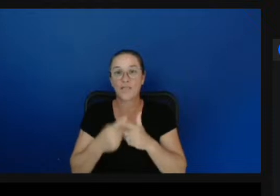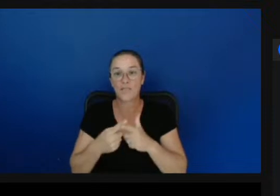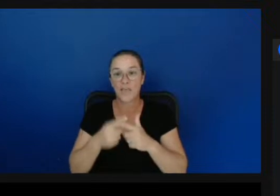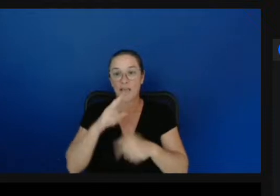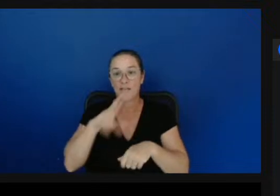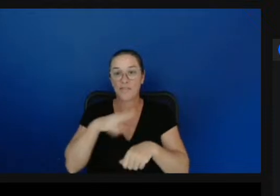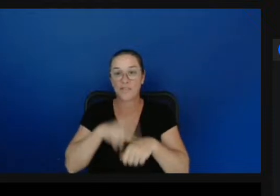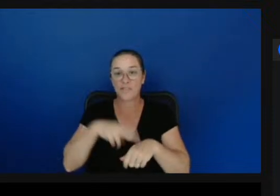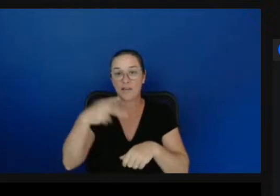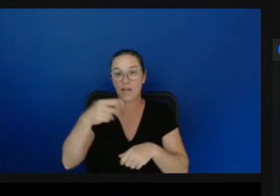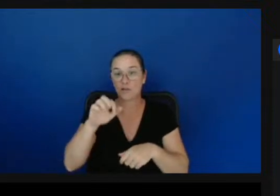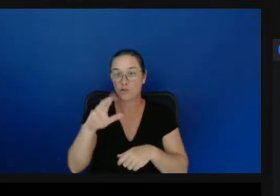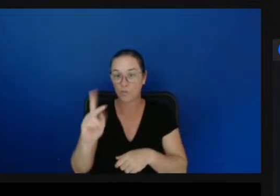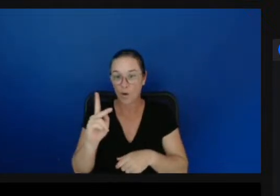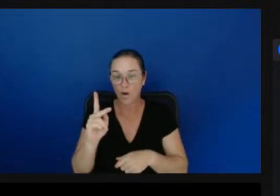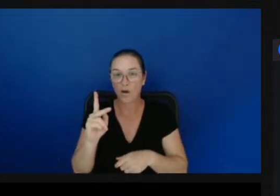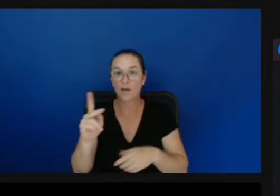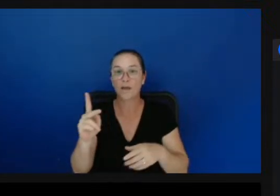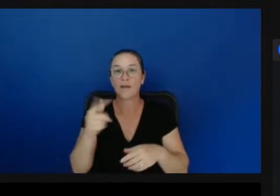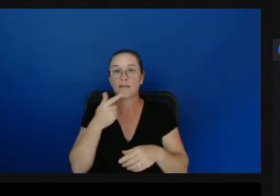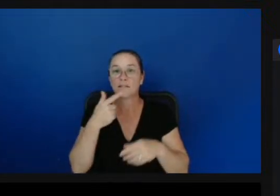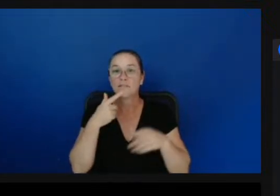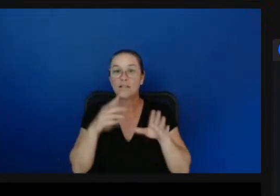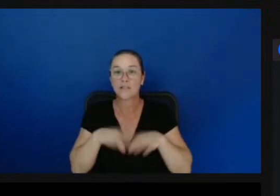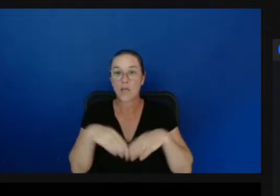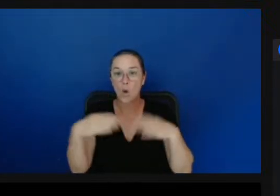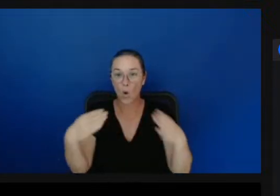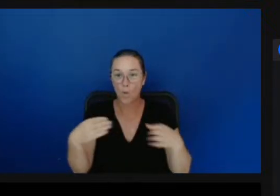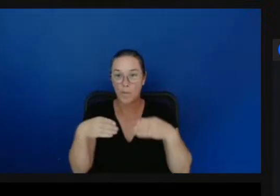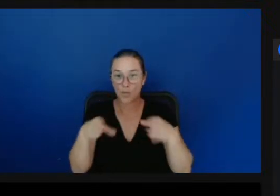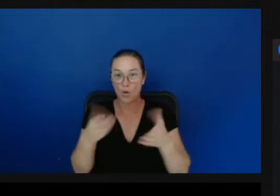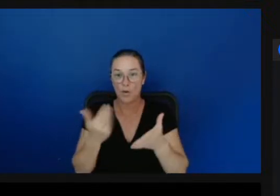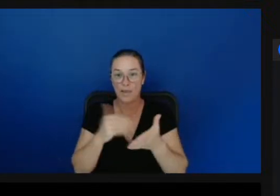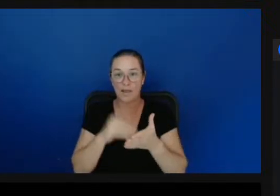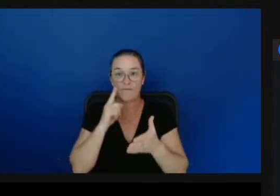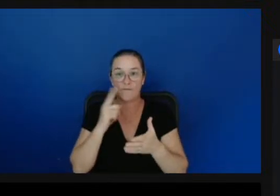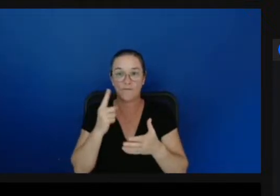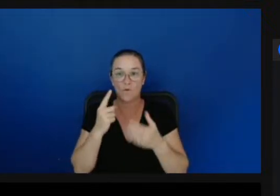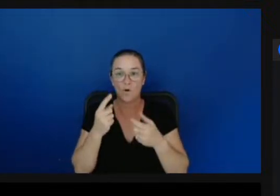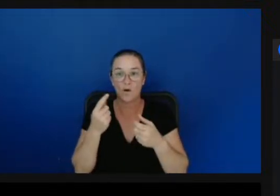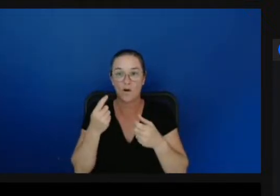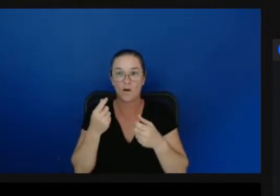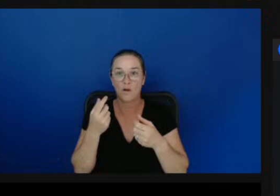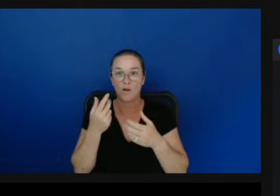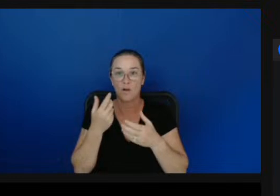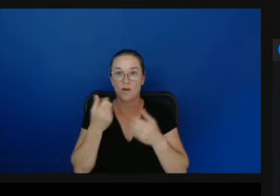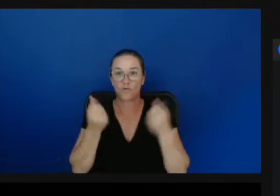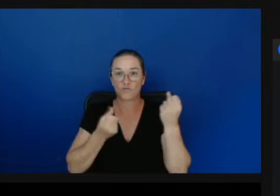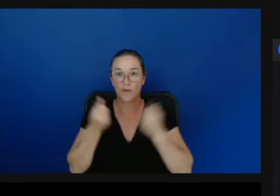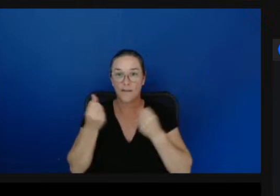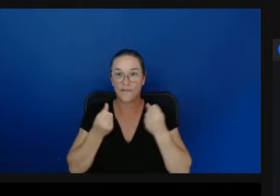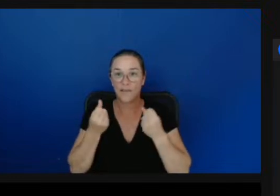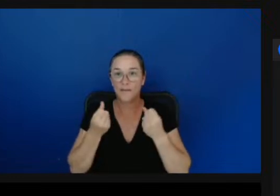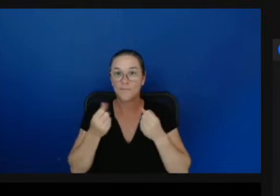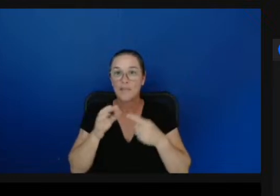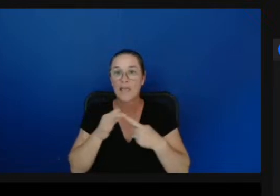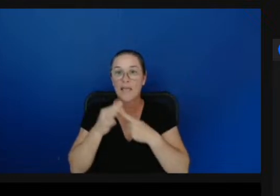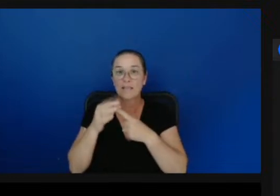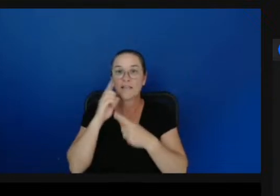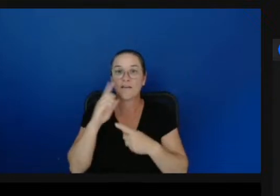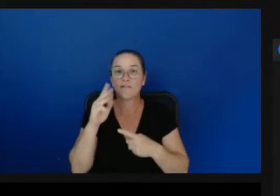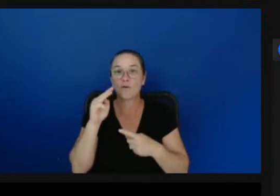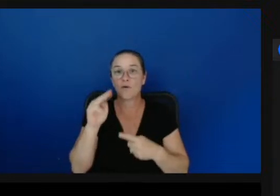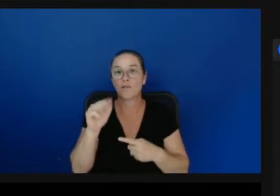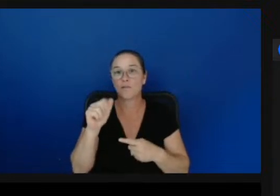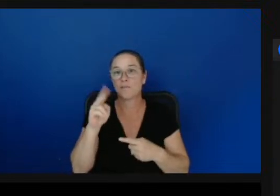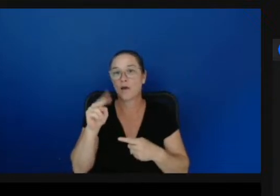the 29th. They have reopened the road to vehicles, except for the Maunaulu parking lot and access road, which they at that point in time